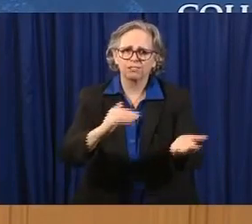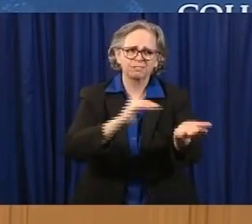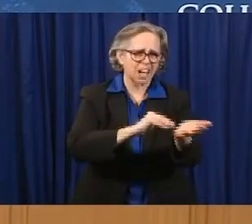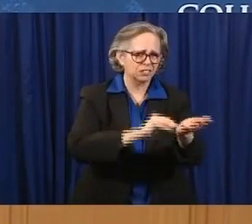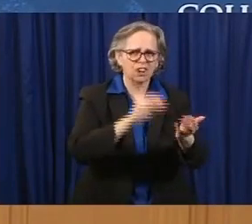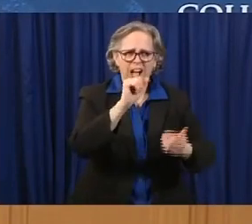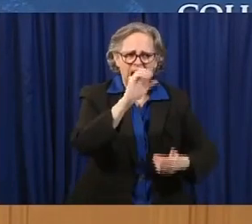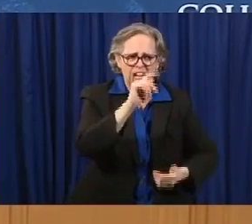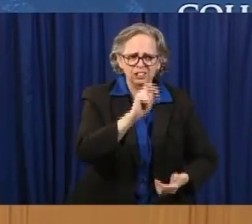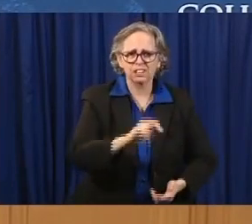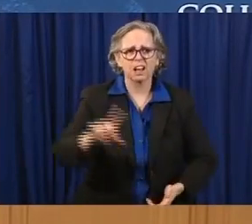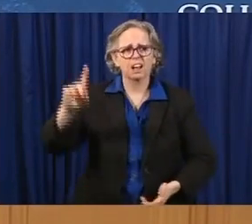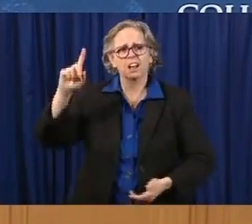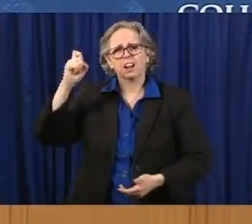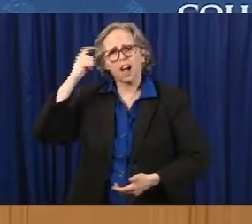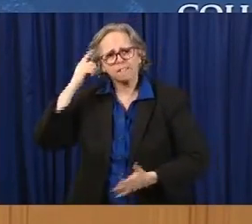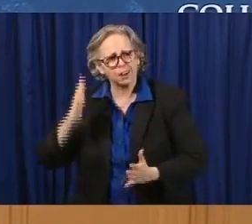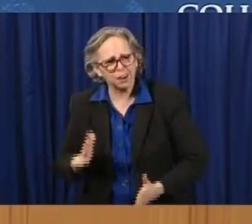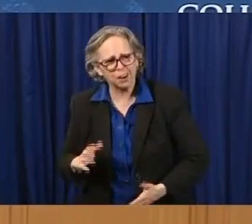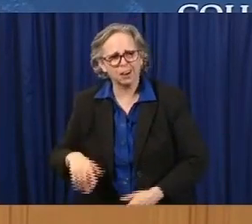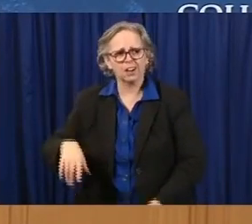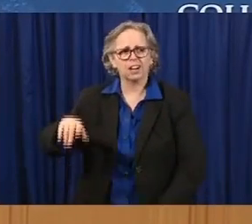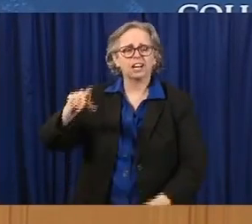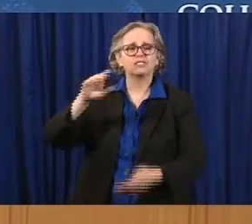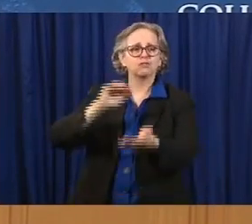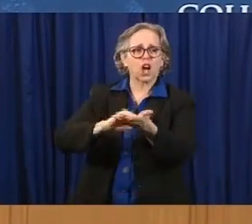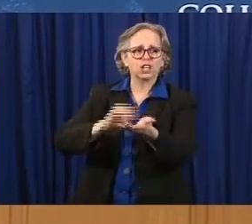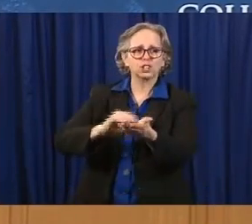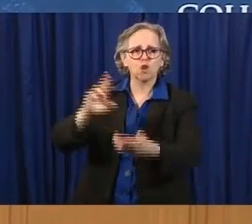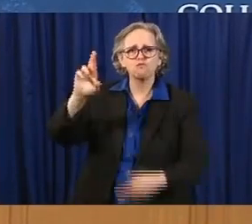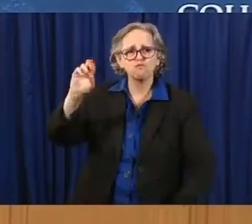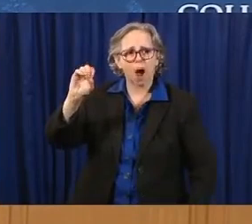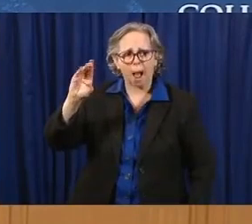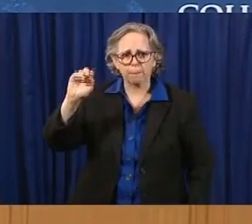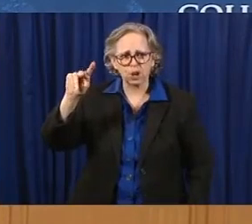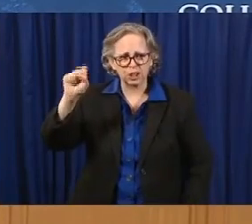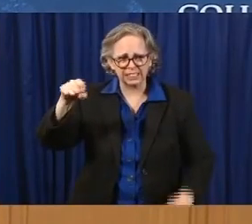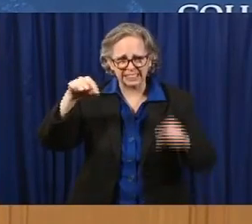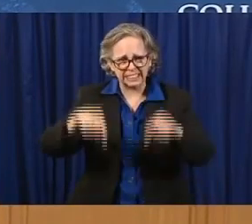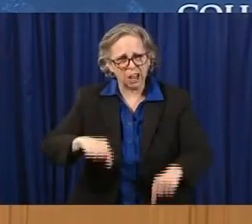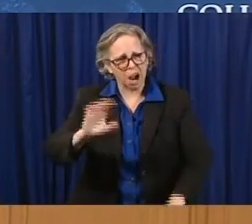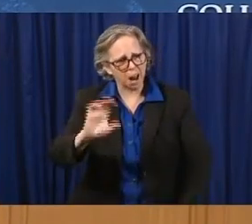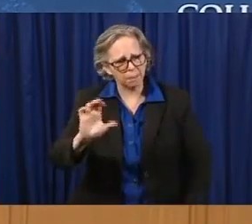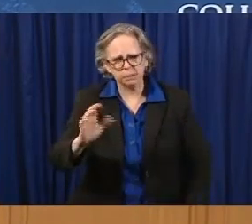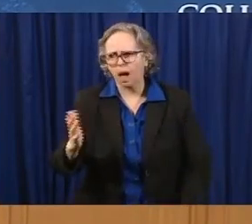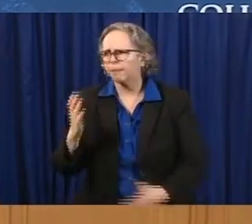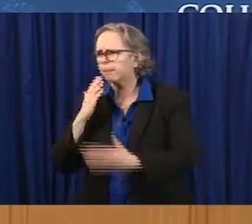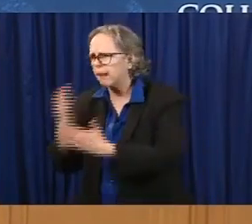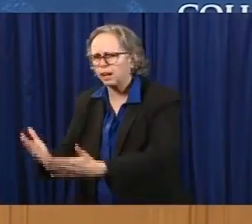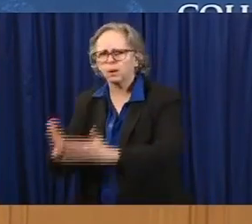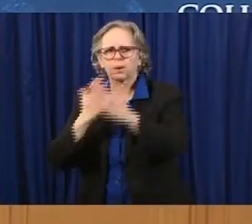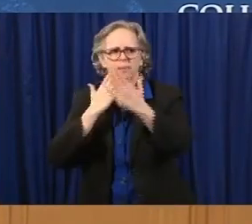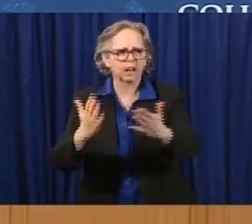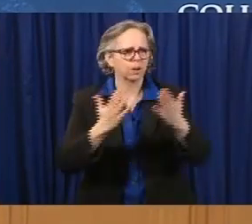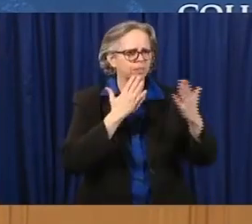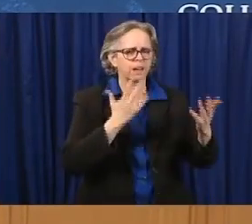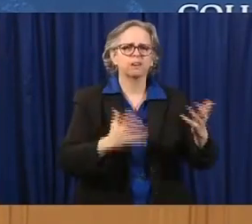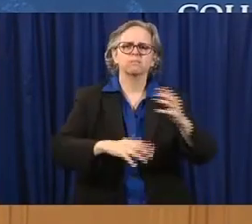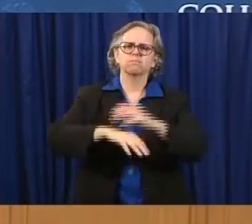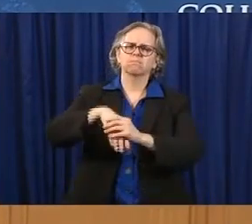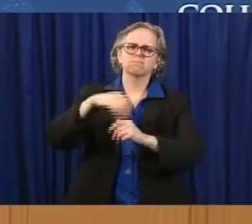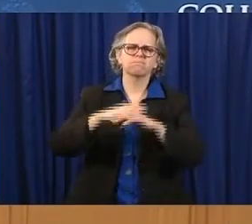continuing to make sure that we're doing everything in our power to slow the spread, listen and follow, you know, our